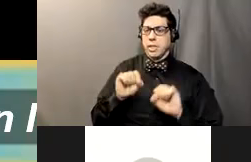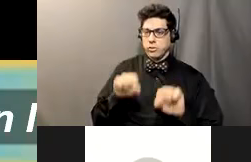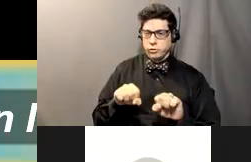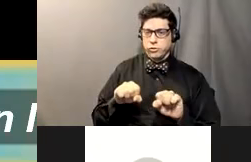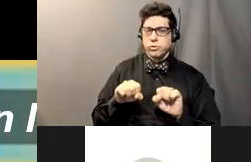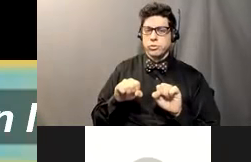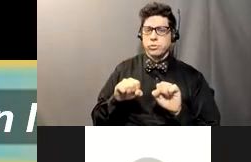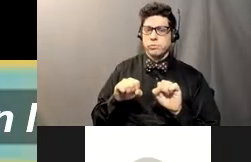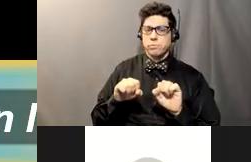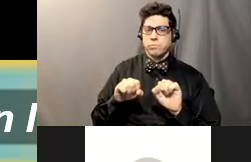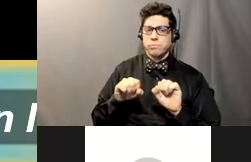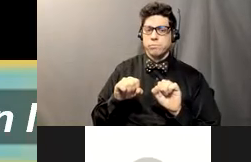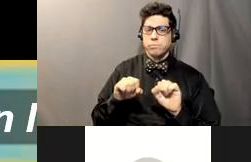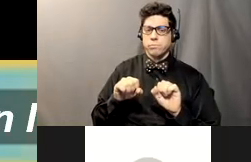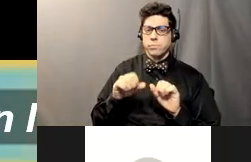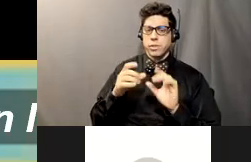data sources.